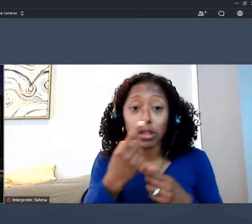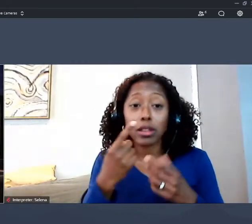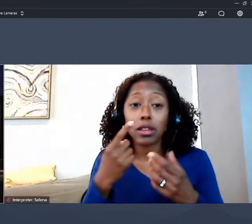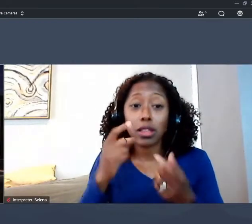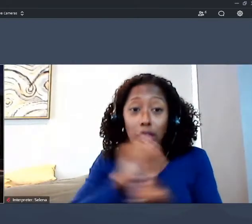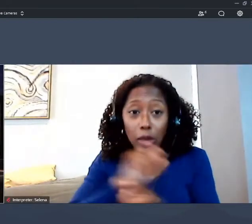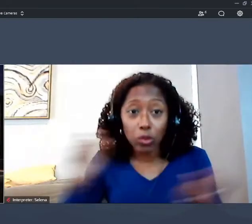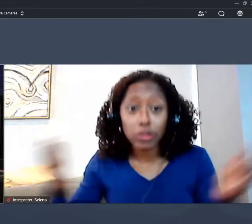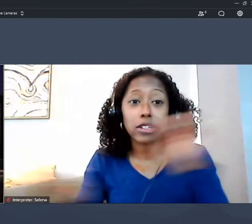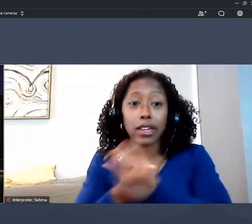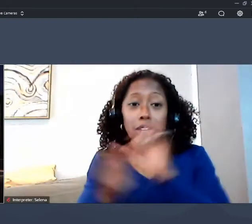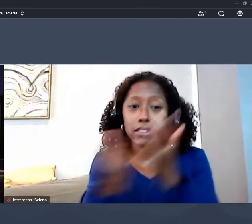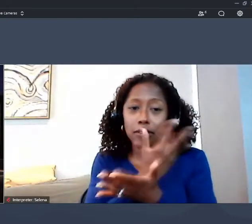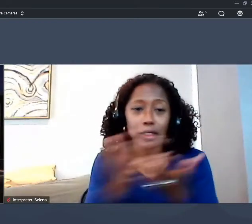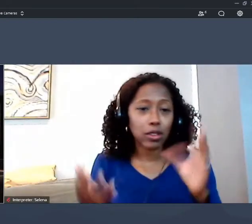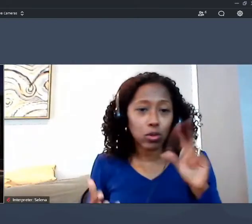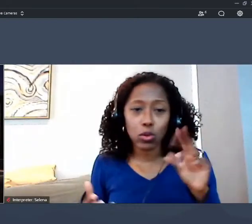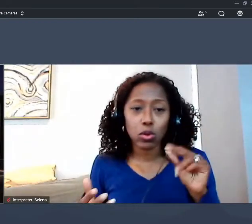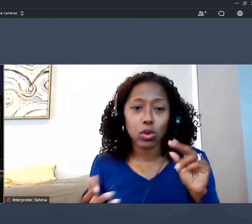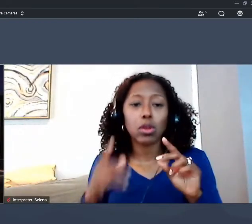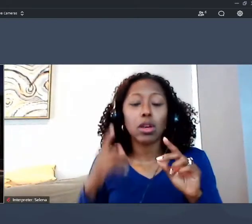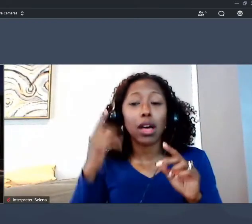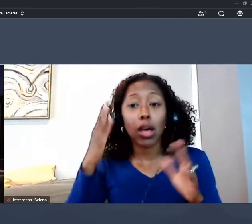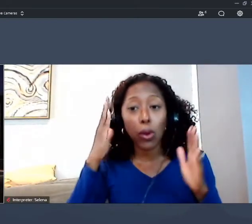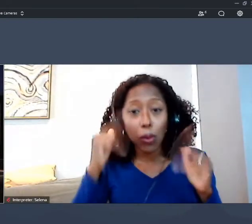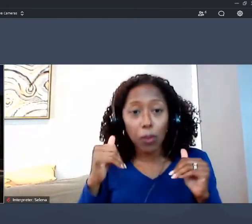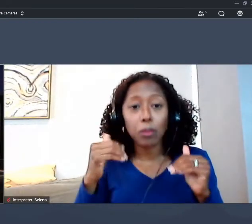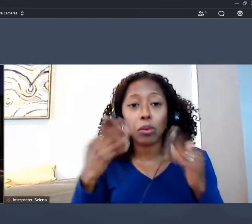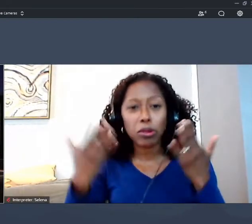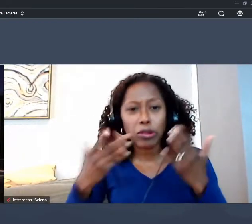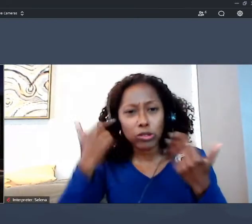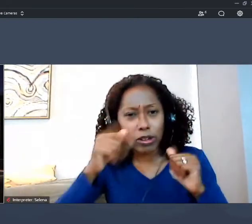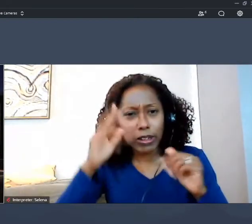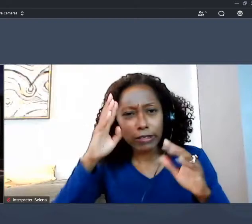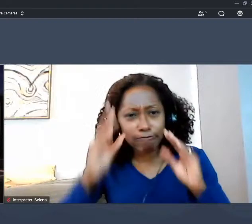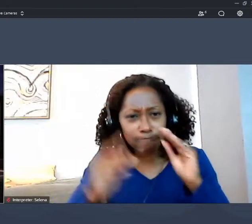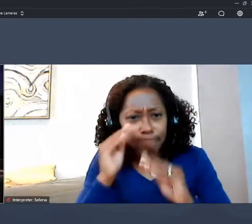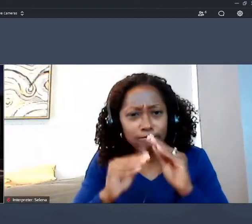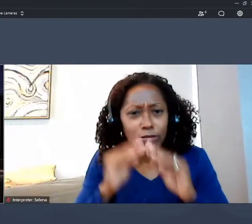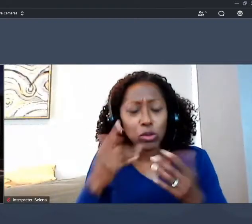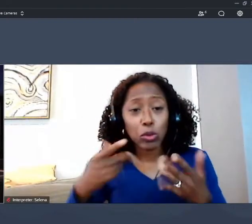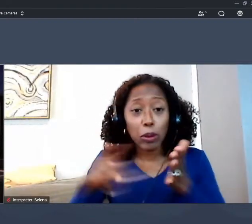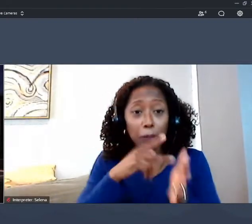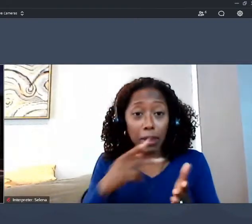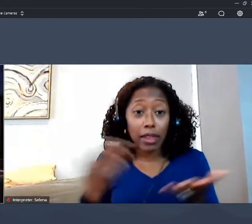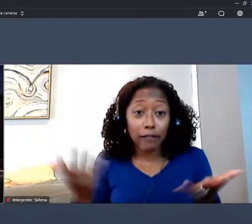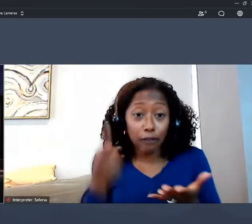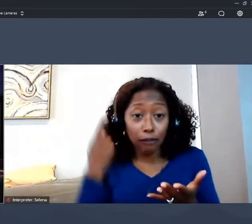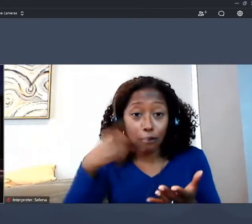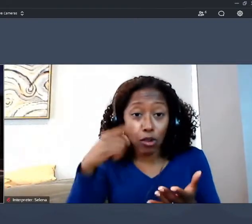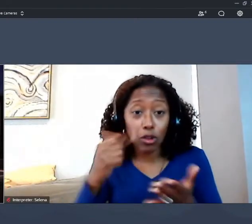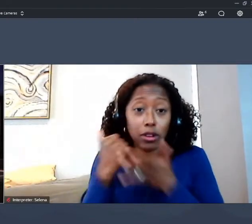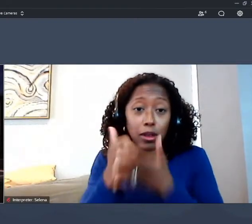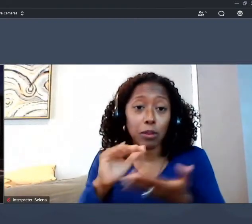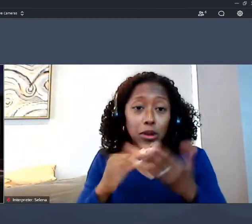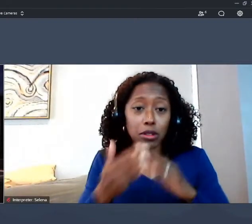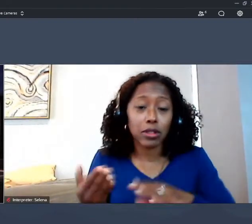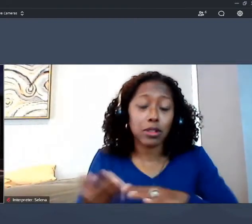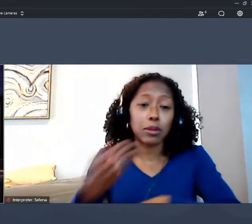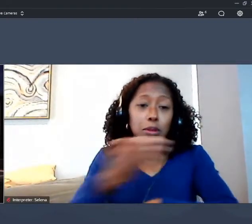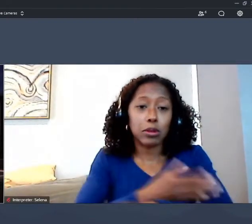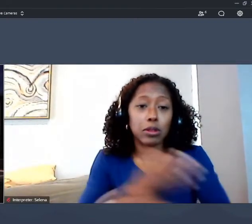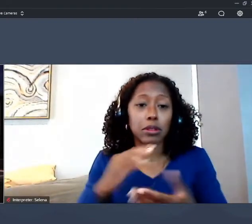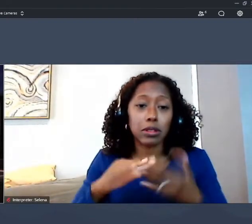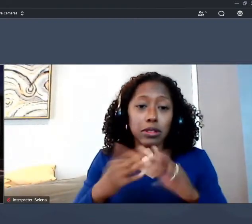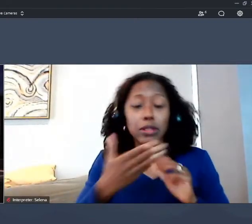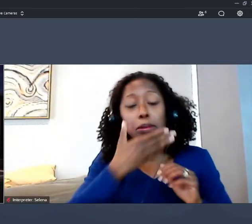city needs. So hopefully we're in the lab. I think that's what we get paid to do, is to make our city better, to make our city clean,